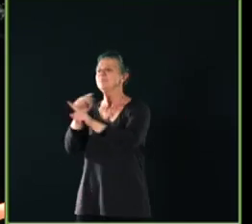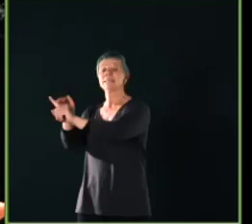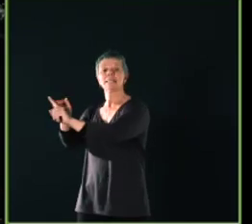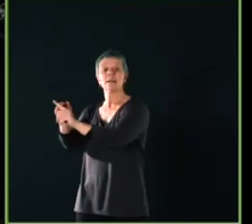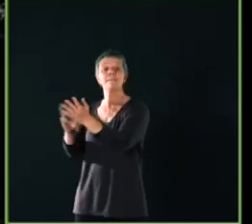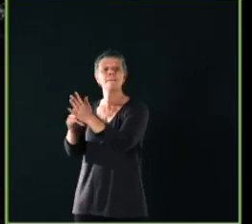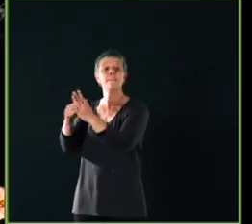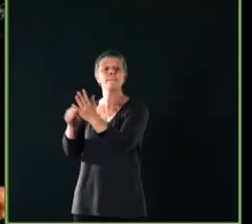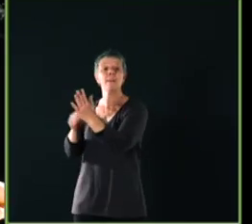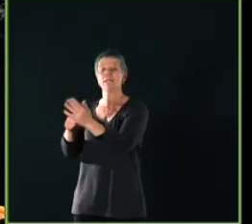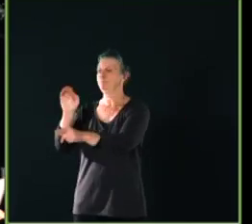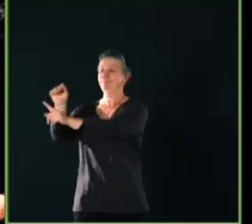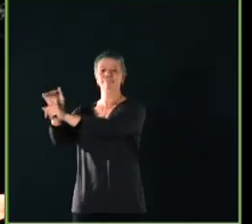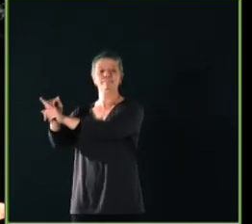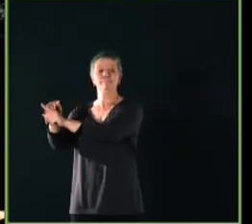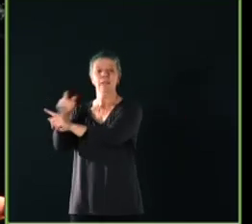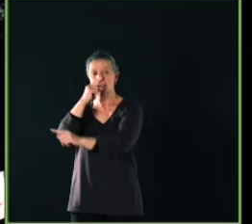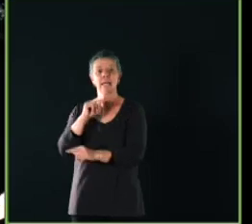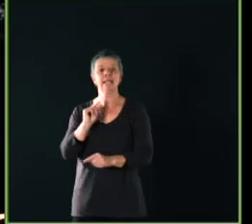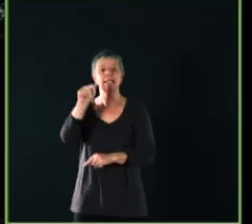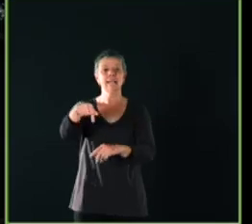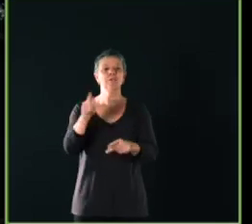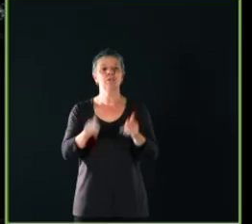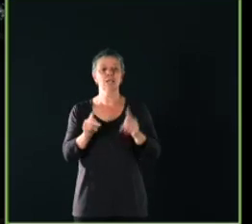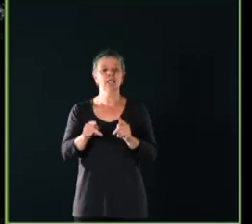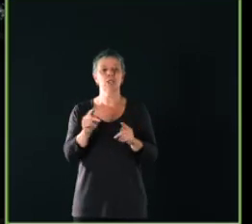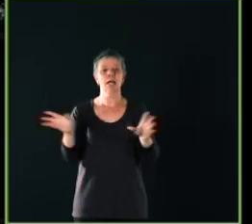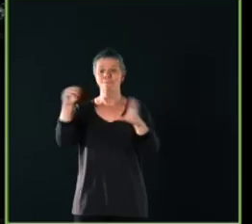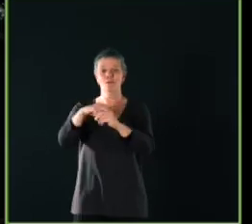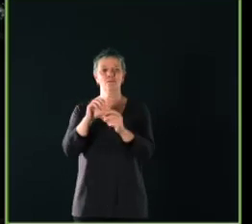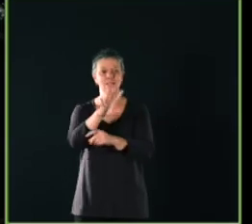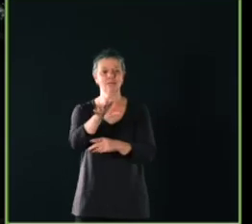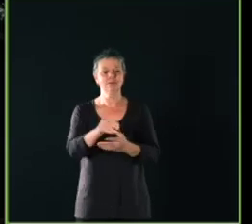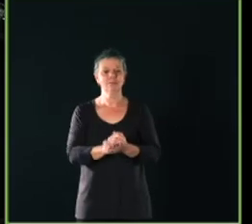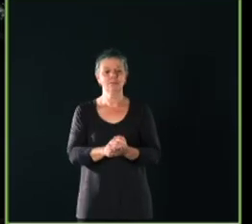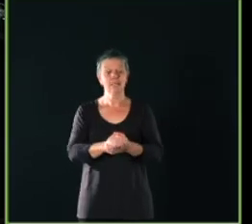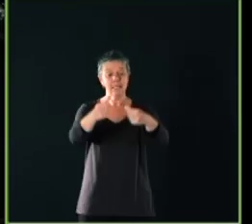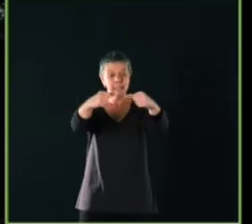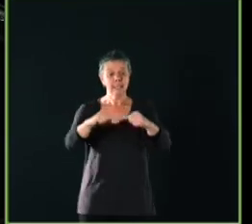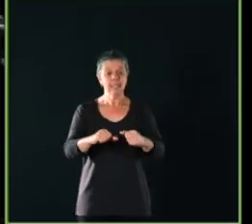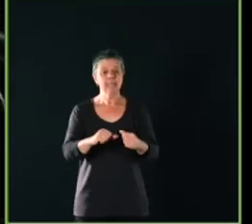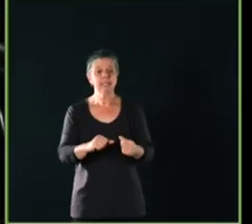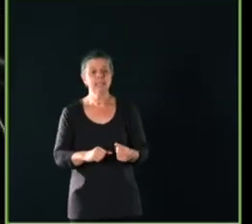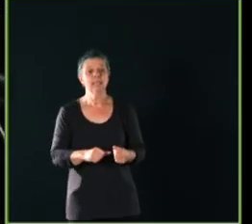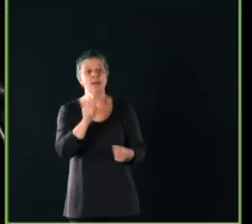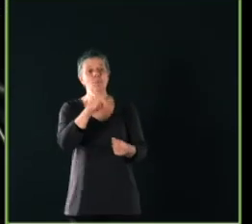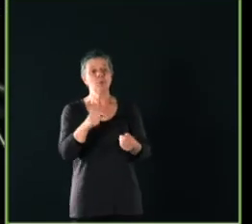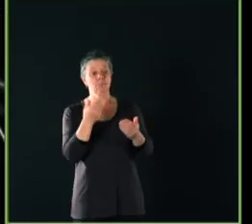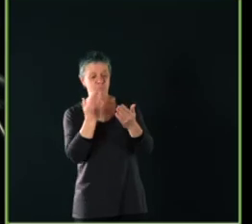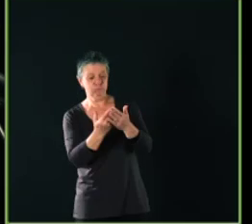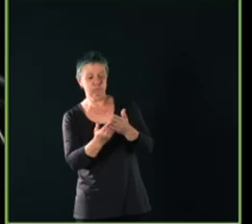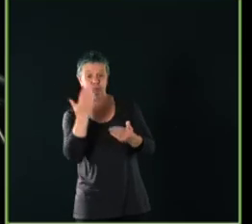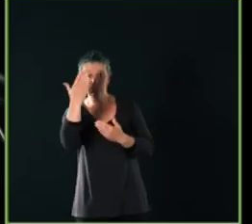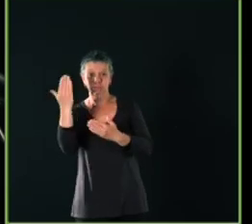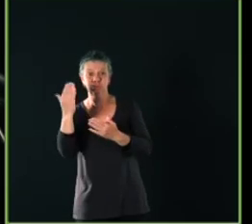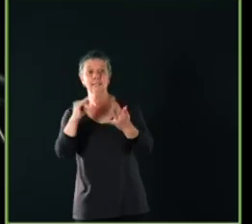there. Next up we have Samu, known to many as Samu. That's what it says. It's